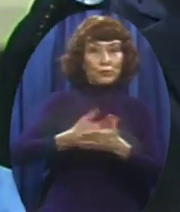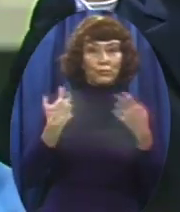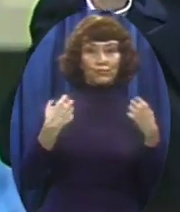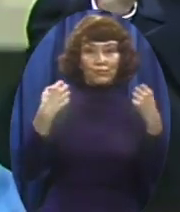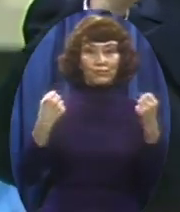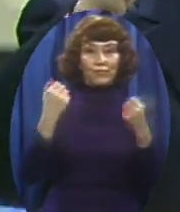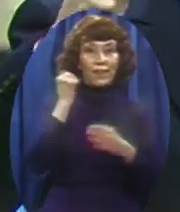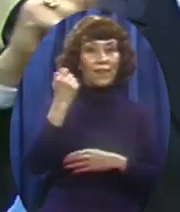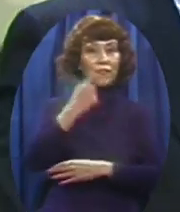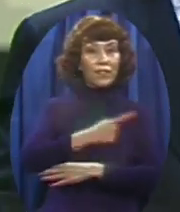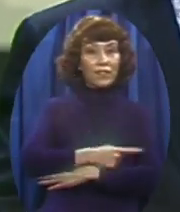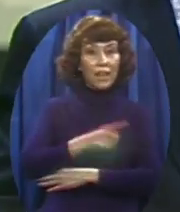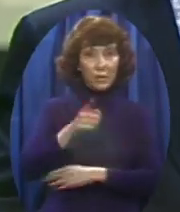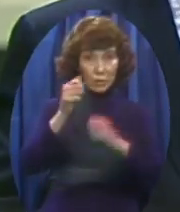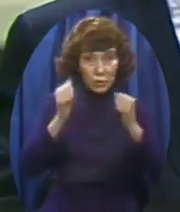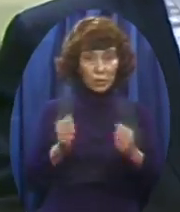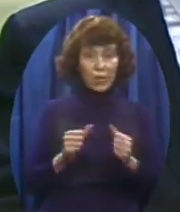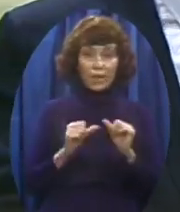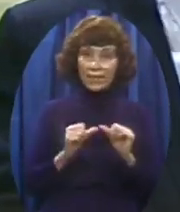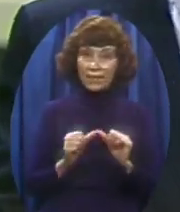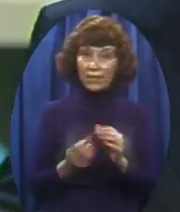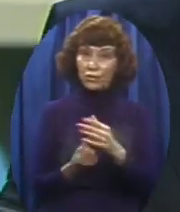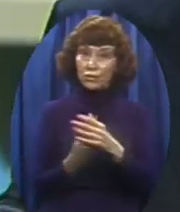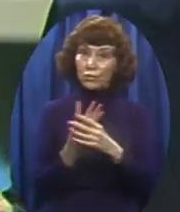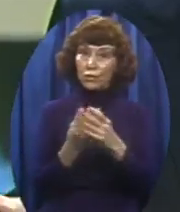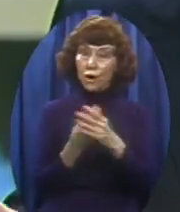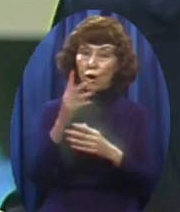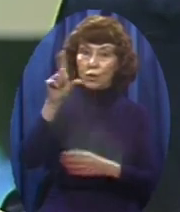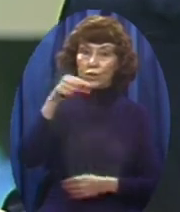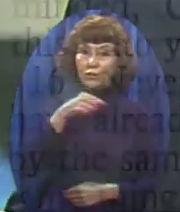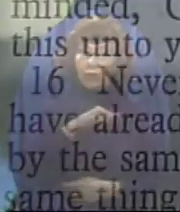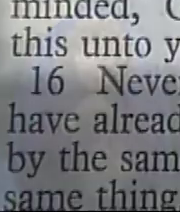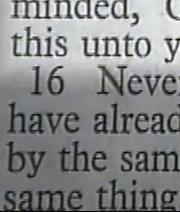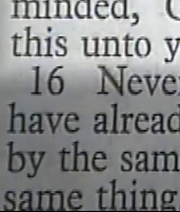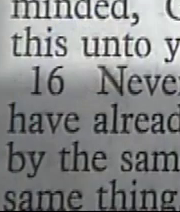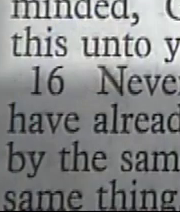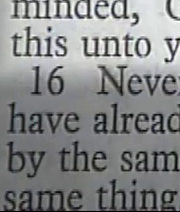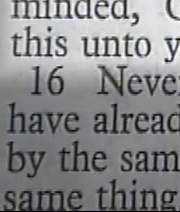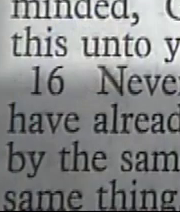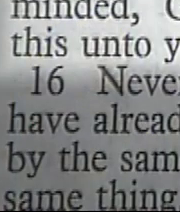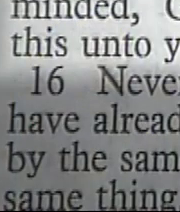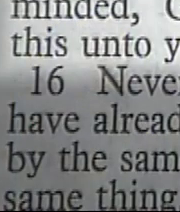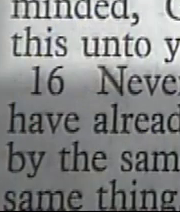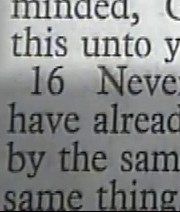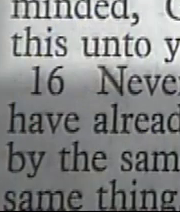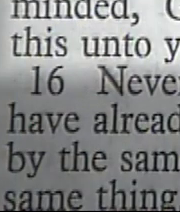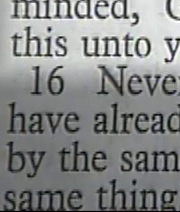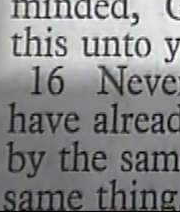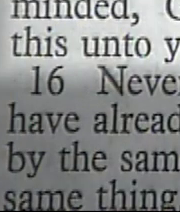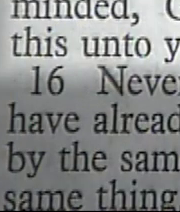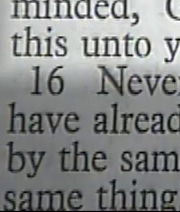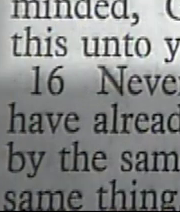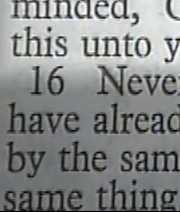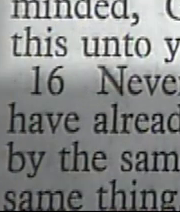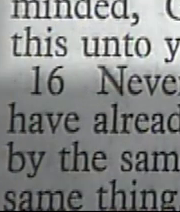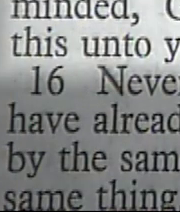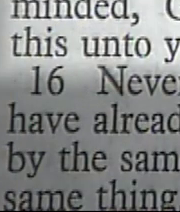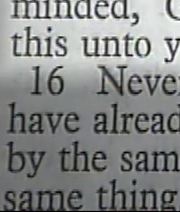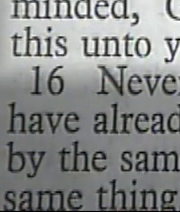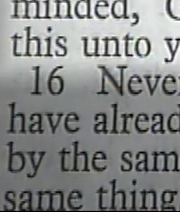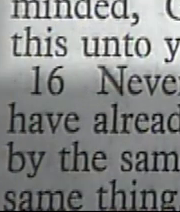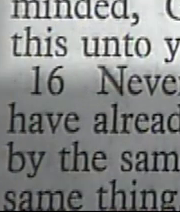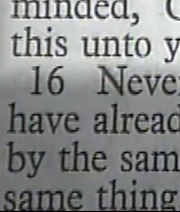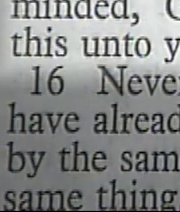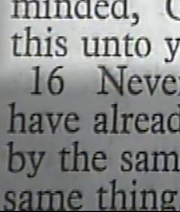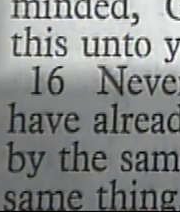grace spiritually when you're 100 years old. And that's what Philippians 3:15 says. Let us therefore, as many as be perfect or mature, be thus